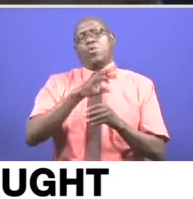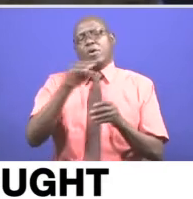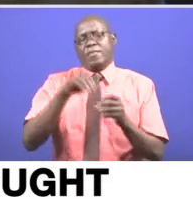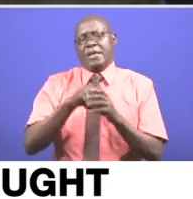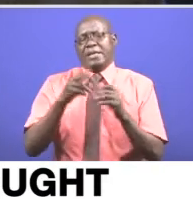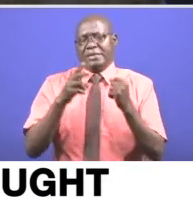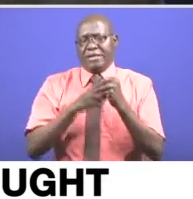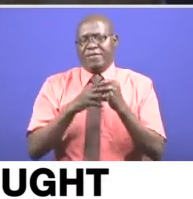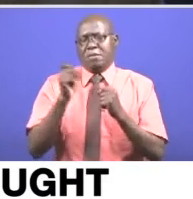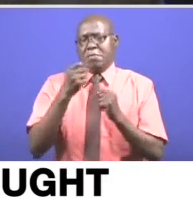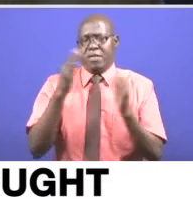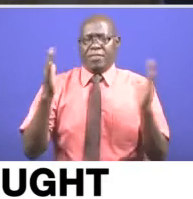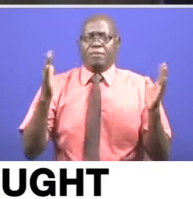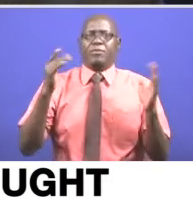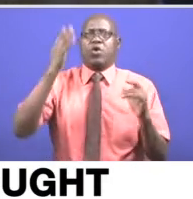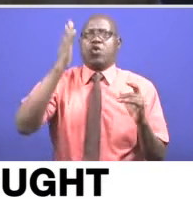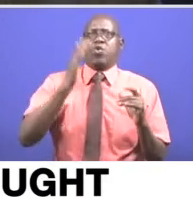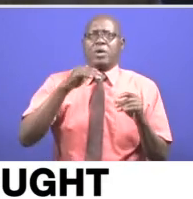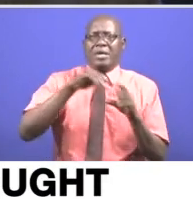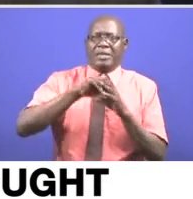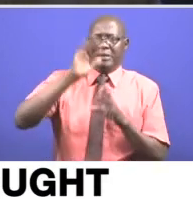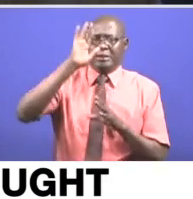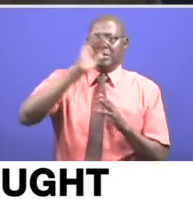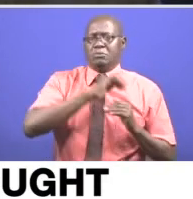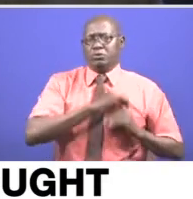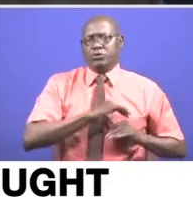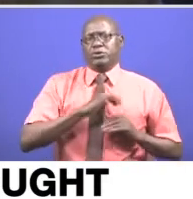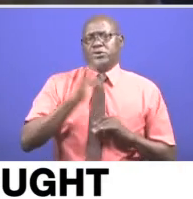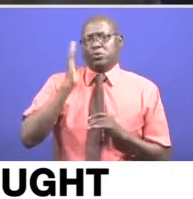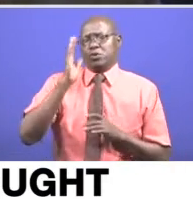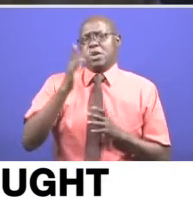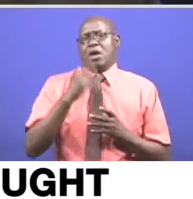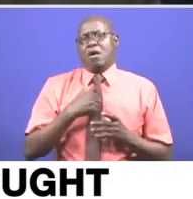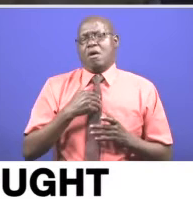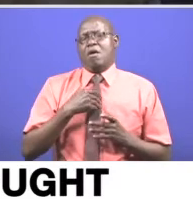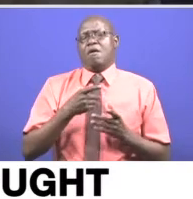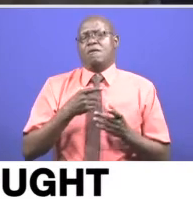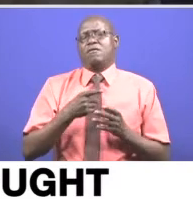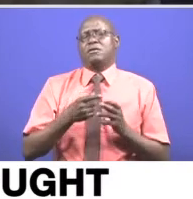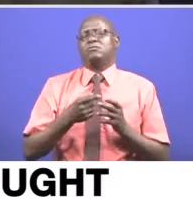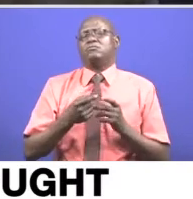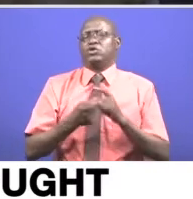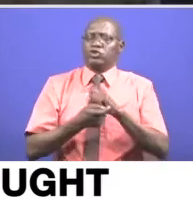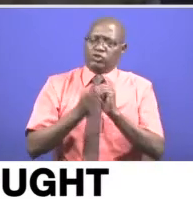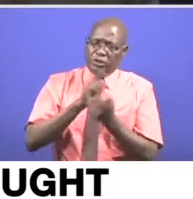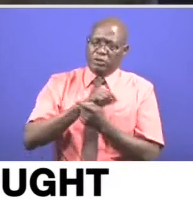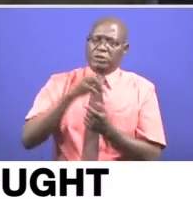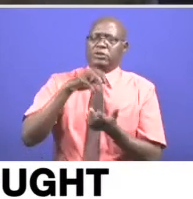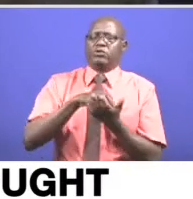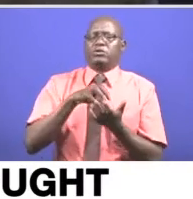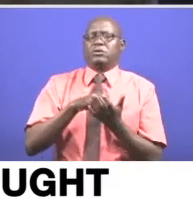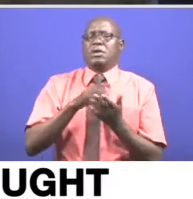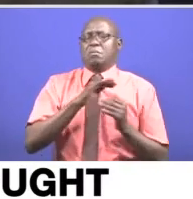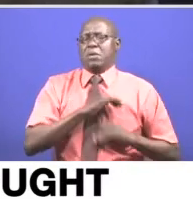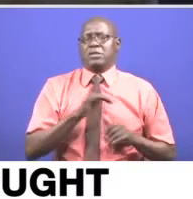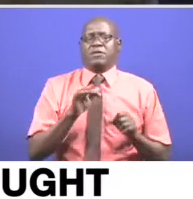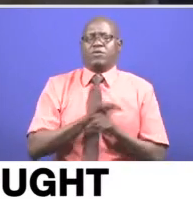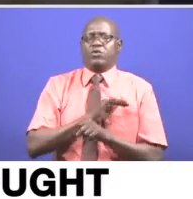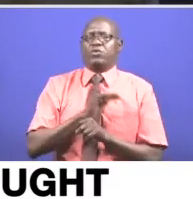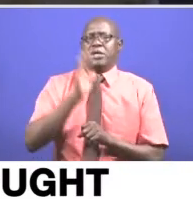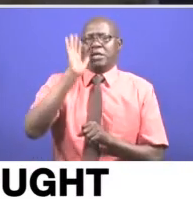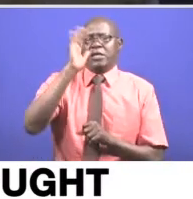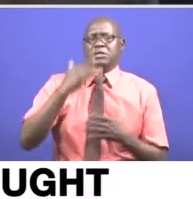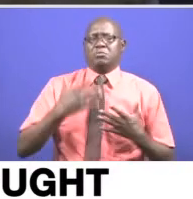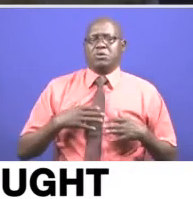cushioning, that God in his mercy will have reversed the situation and yes. will be merciful to his people. Maybe as we wind